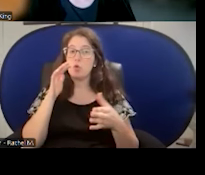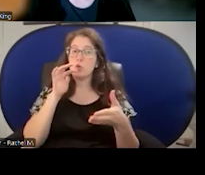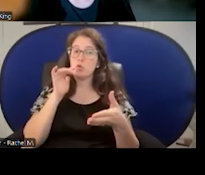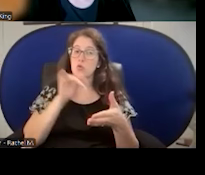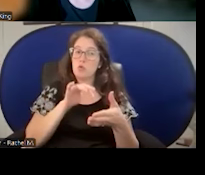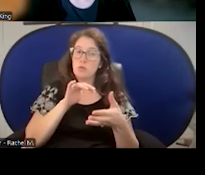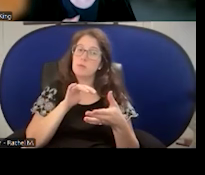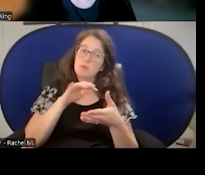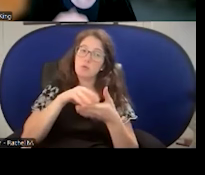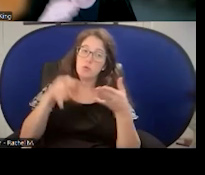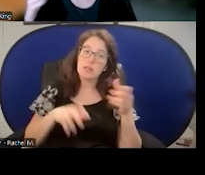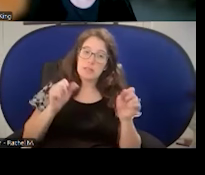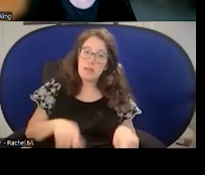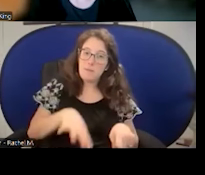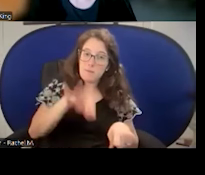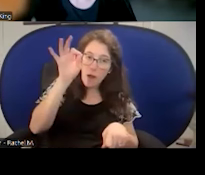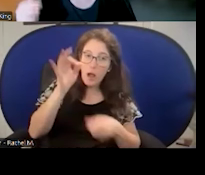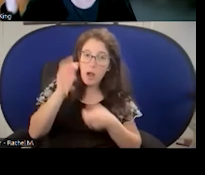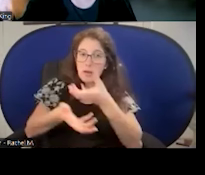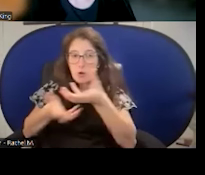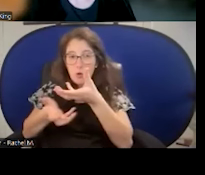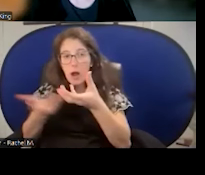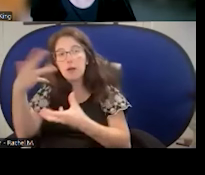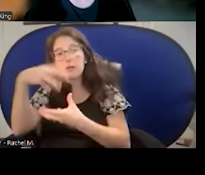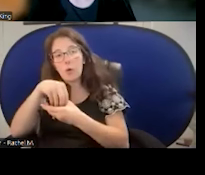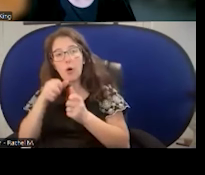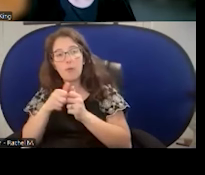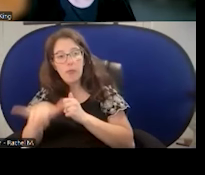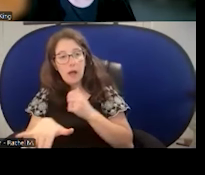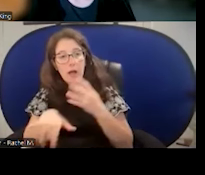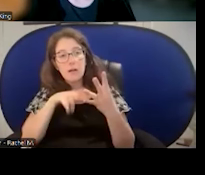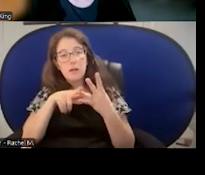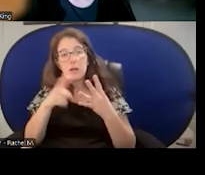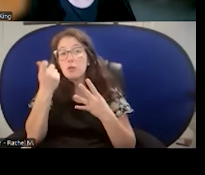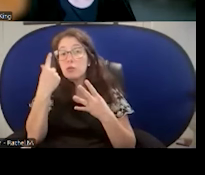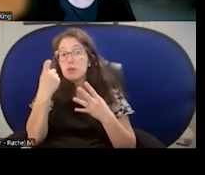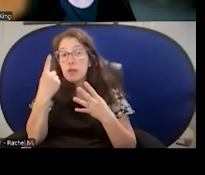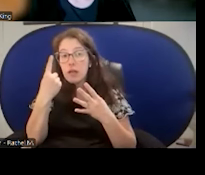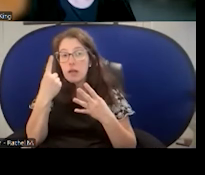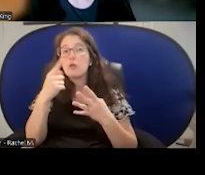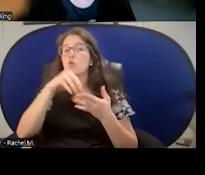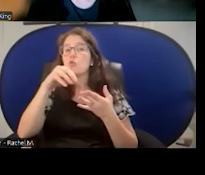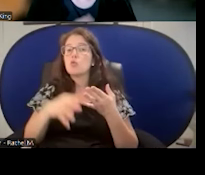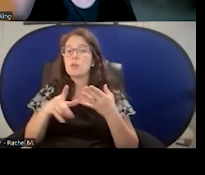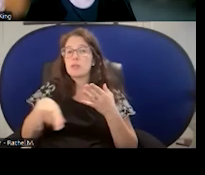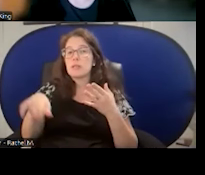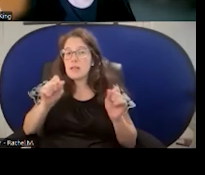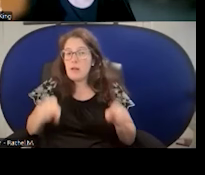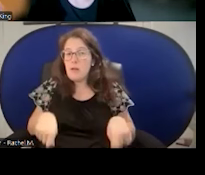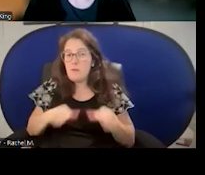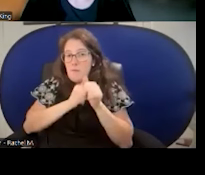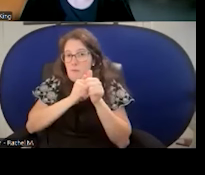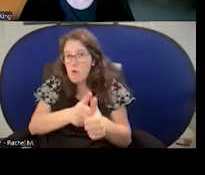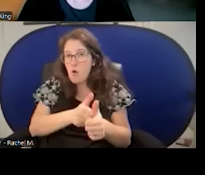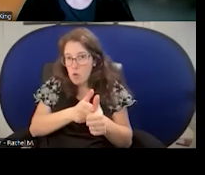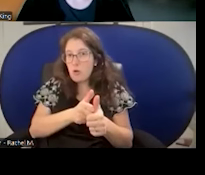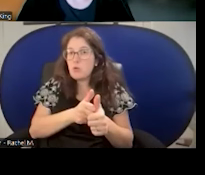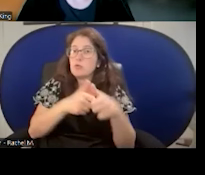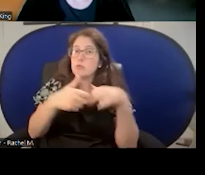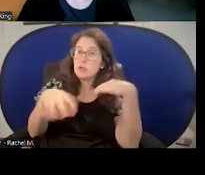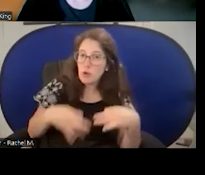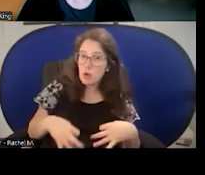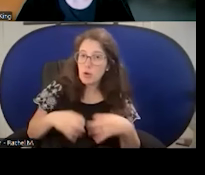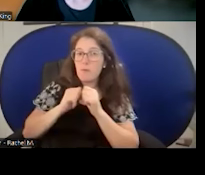Understandable, students can follow instructions and layout. And robust, the content works across technologies and